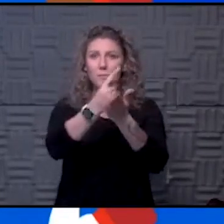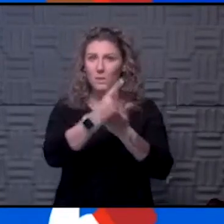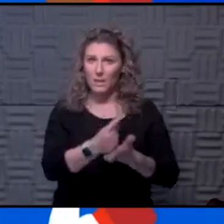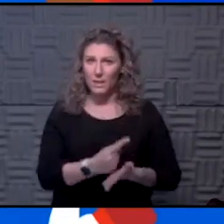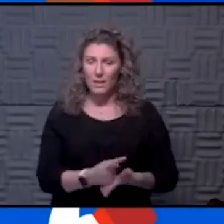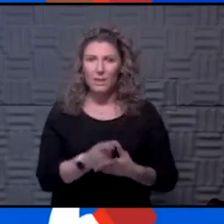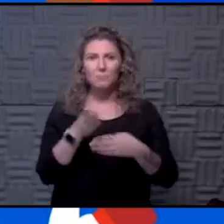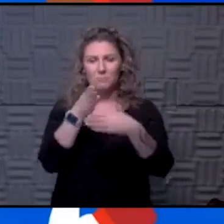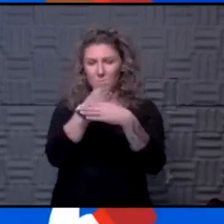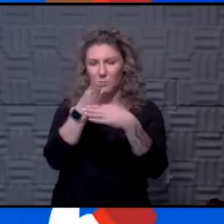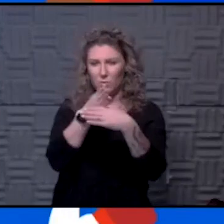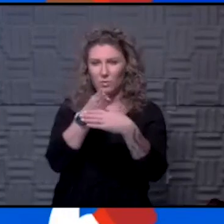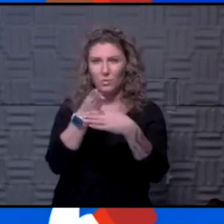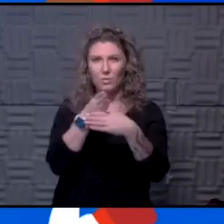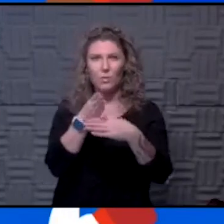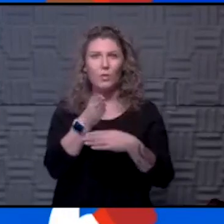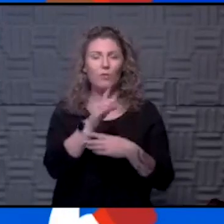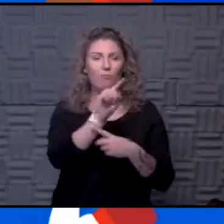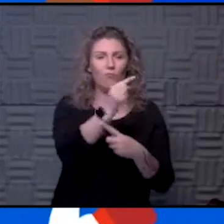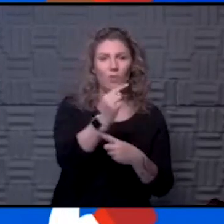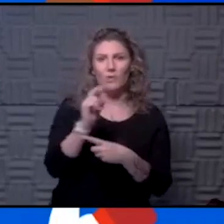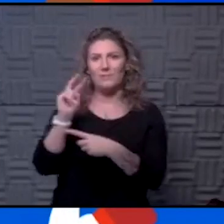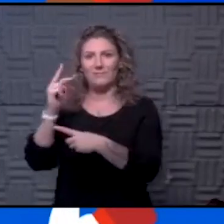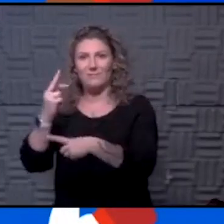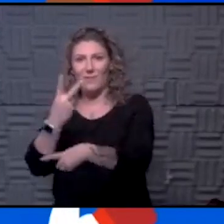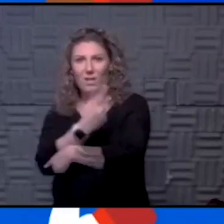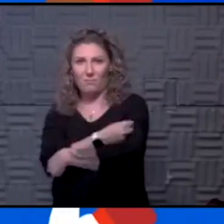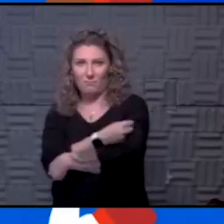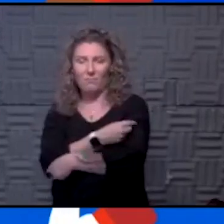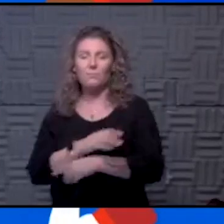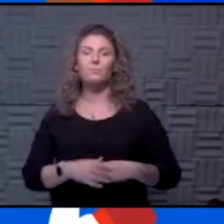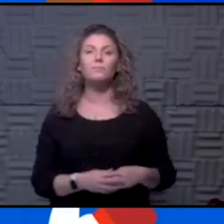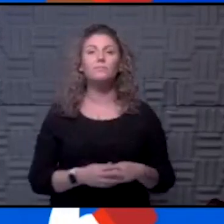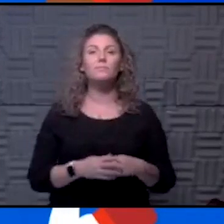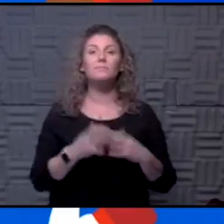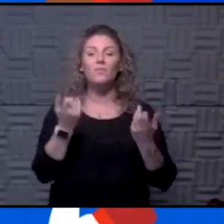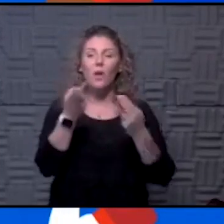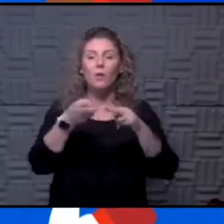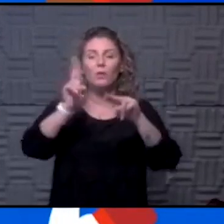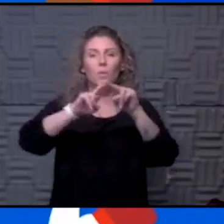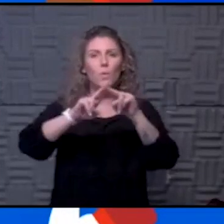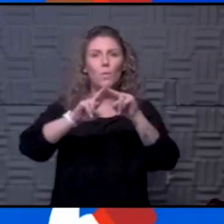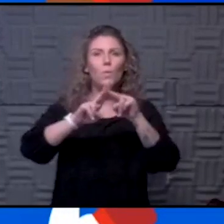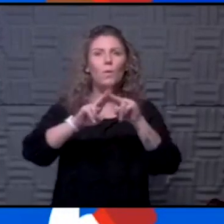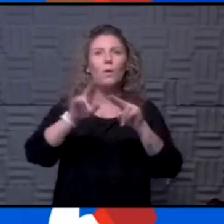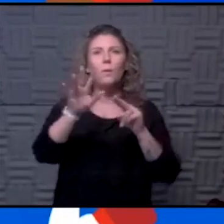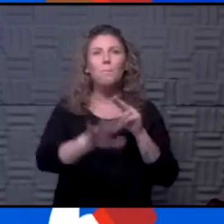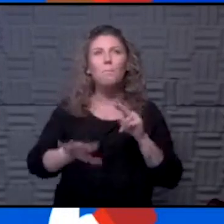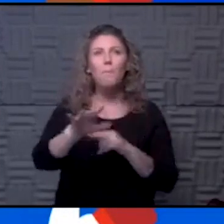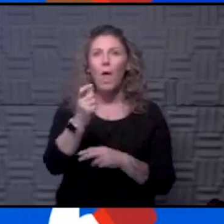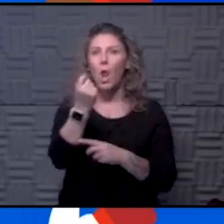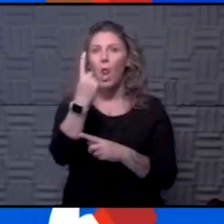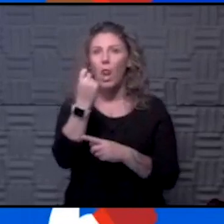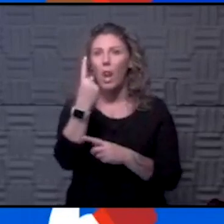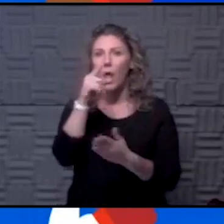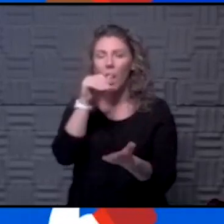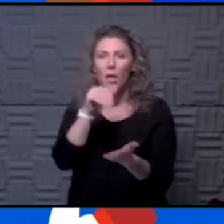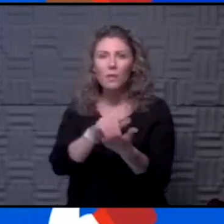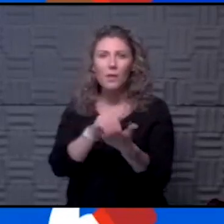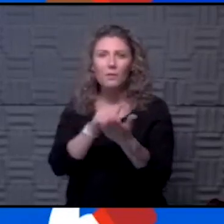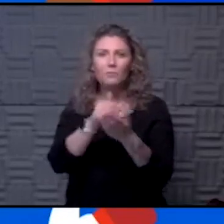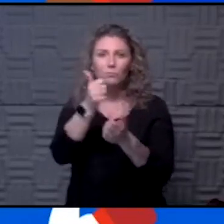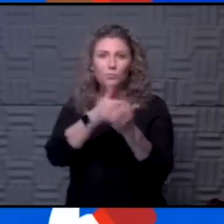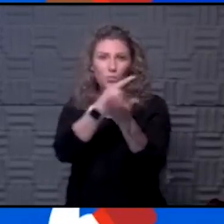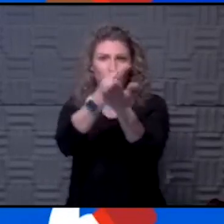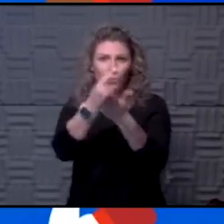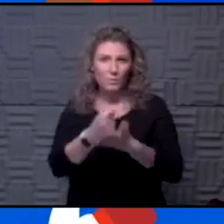now between first and second doses. We have increased appointments to about 11,000 vaccinations a week.